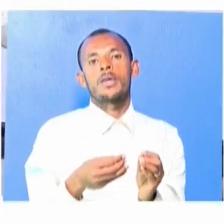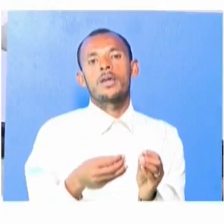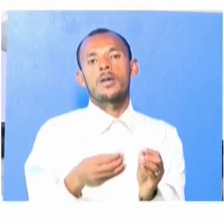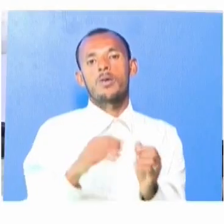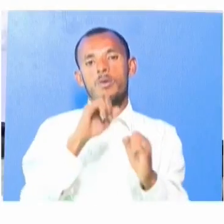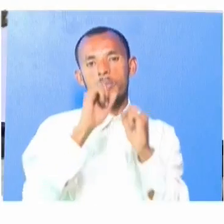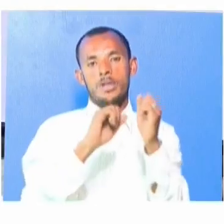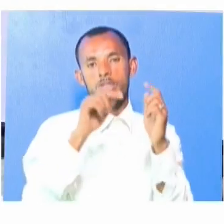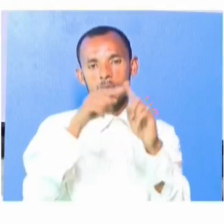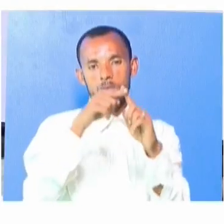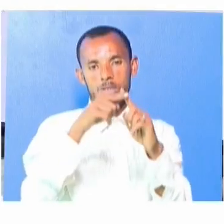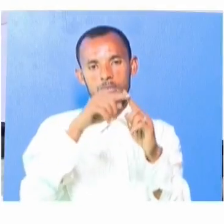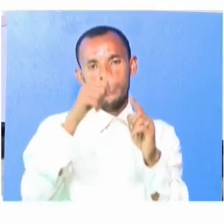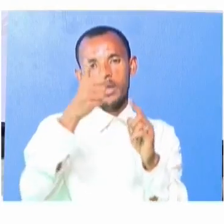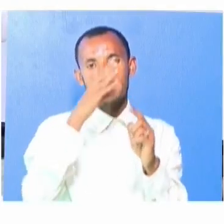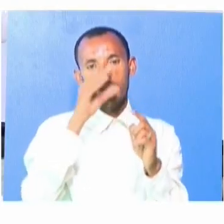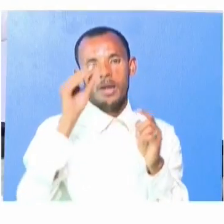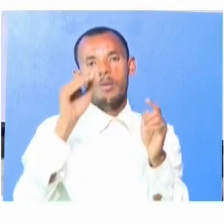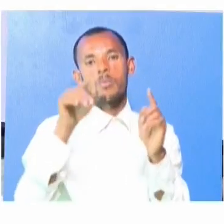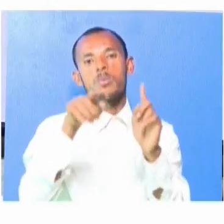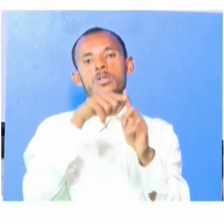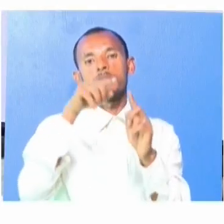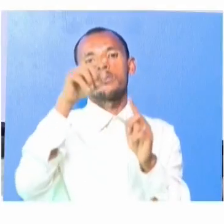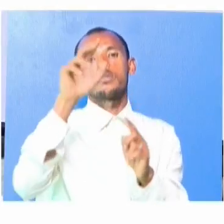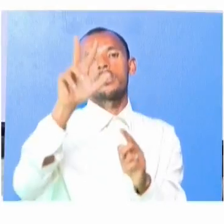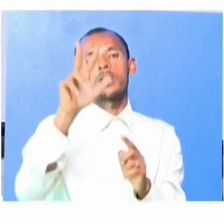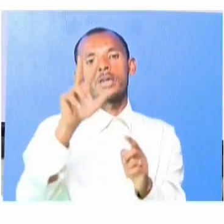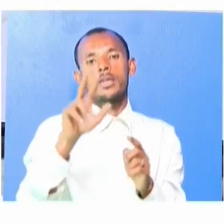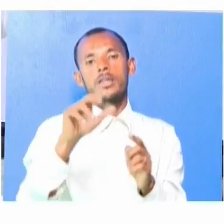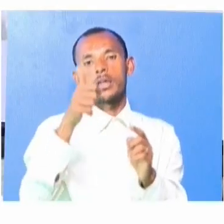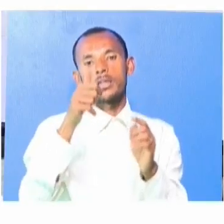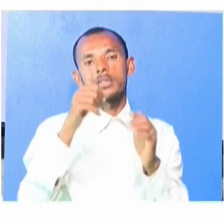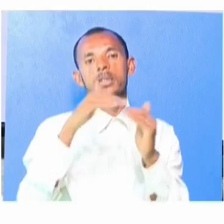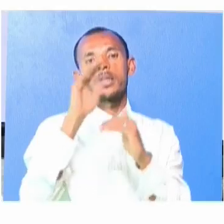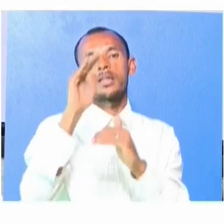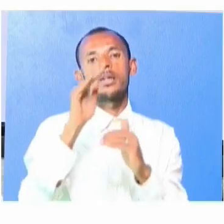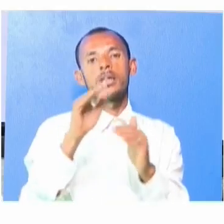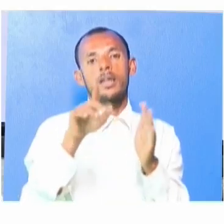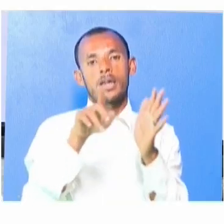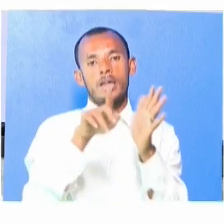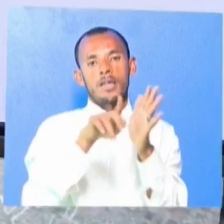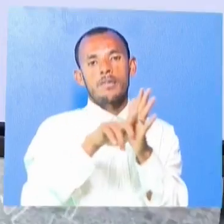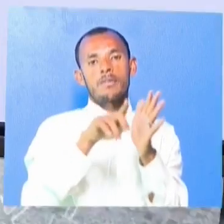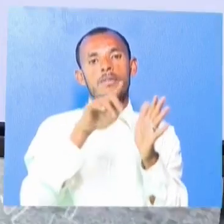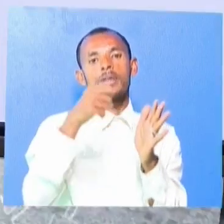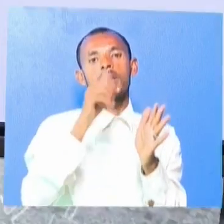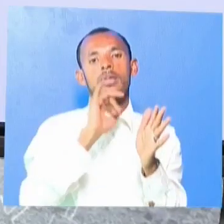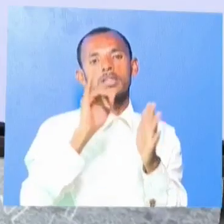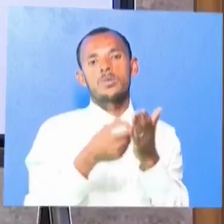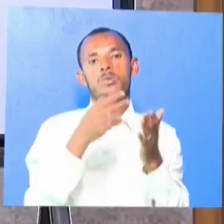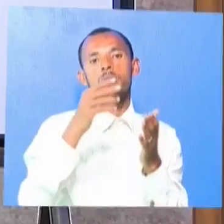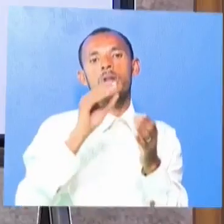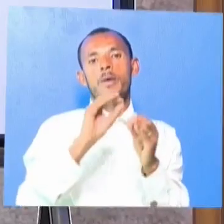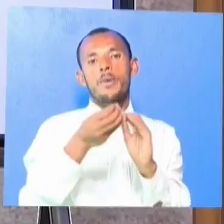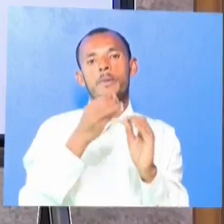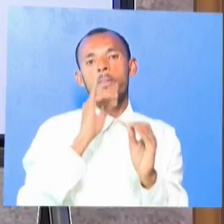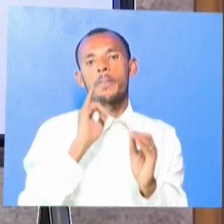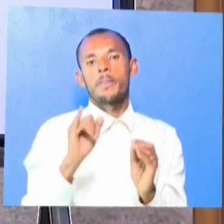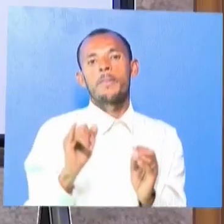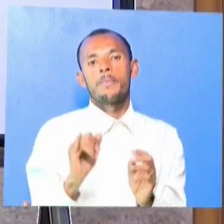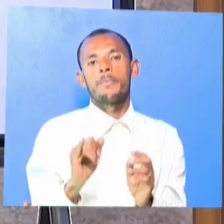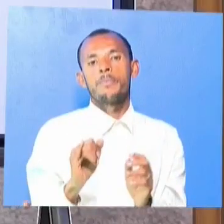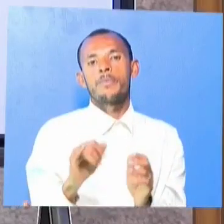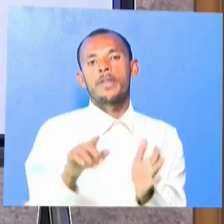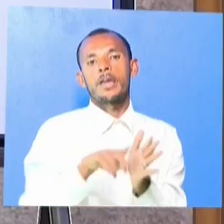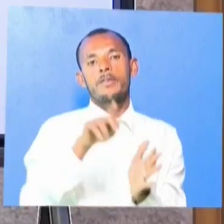the positive. When you compare, this 10 is greater, so minus 10 is small. Therefore, the smaller of these two numbers